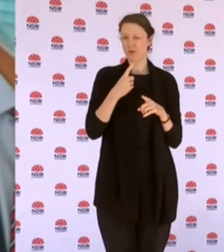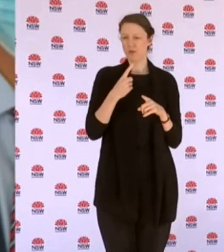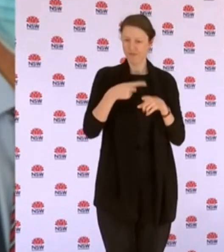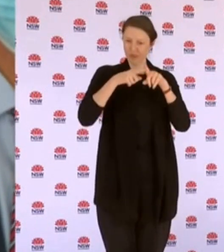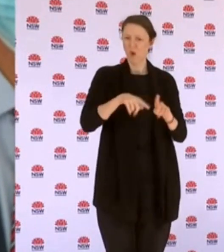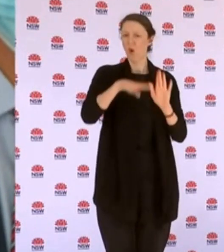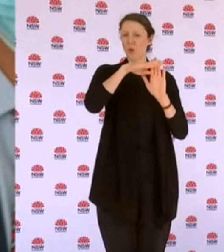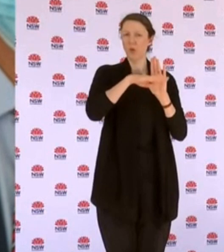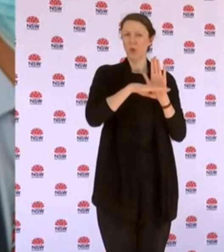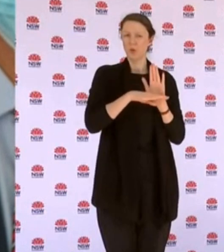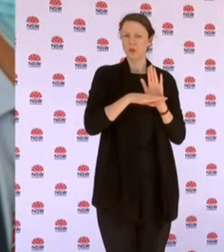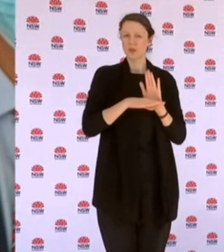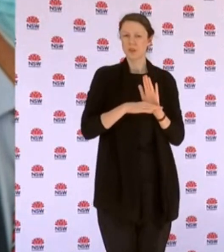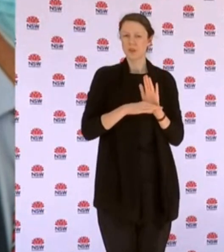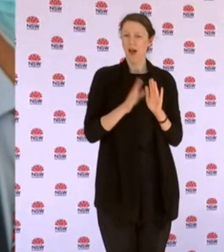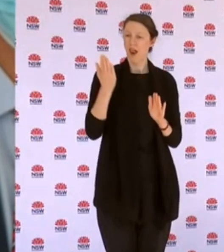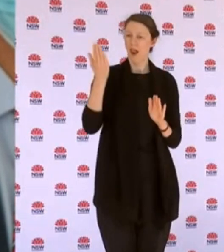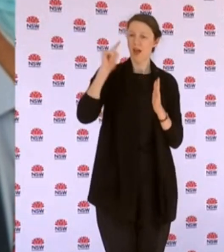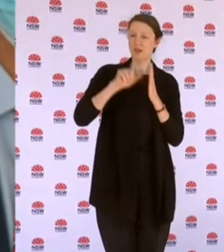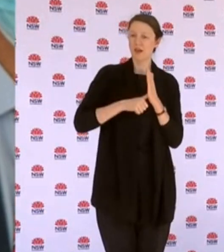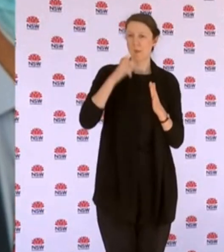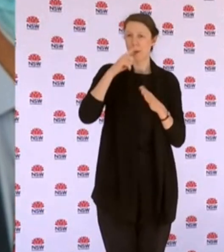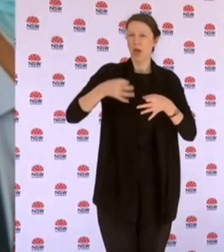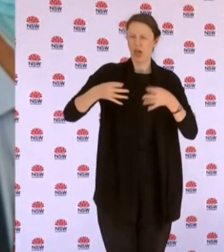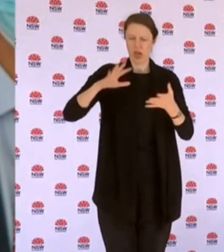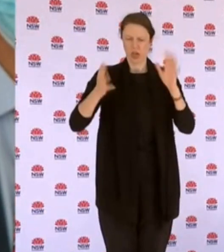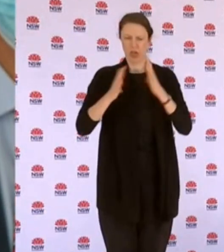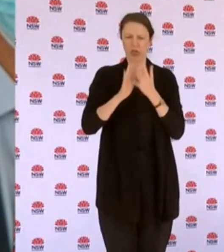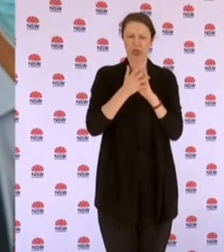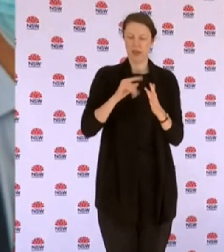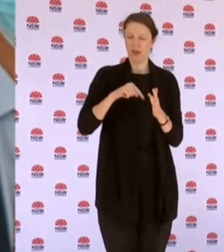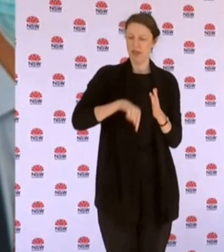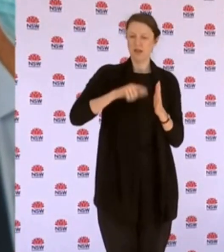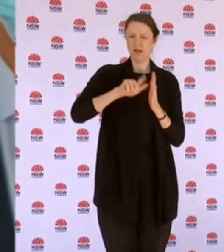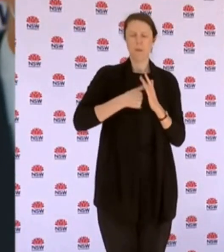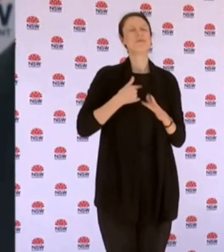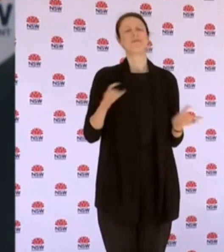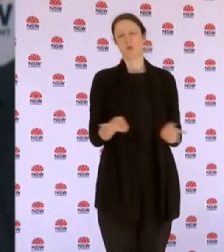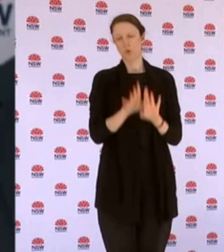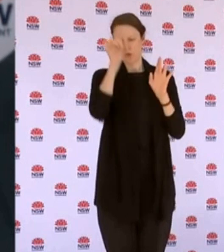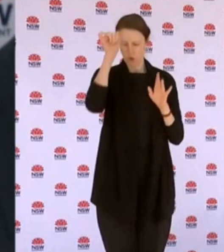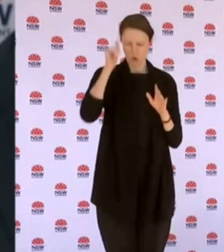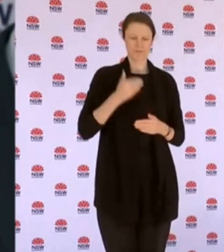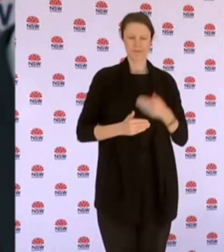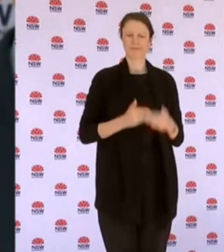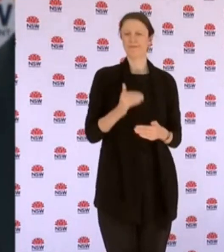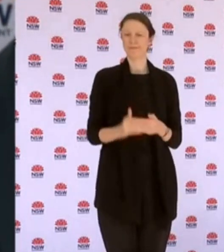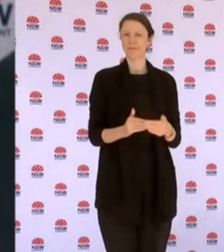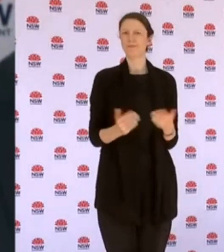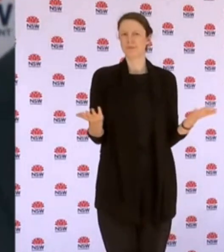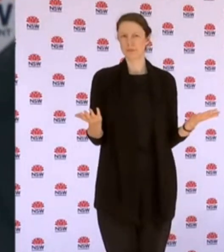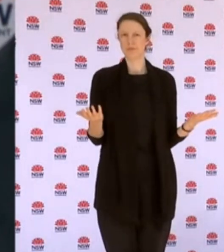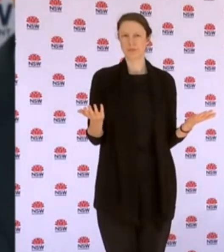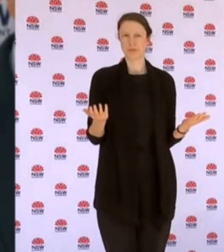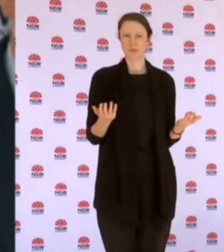a more timely way than the last time we were in lockdown because they've been through it before, as difficult as it is. And we always know that our first priority is to get